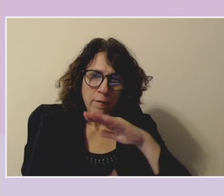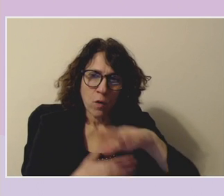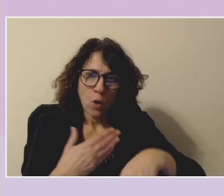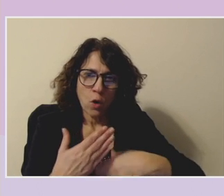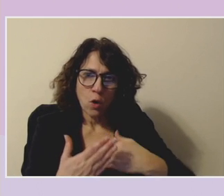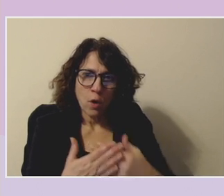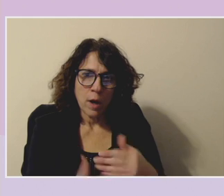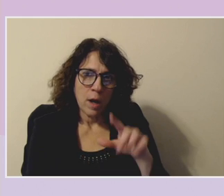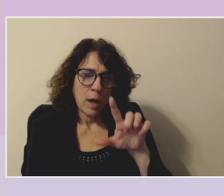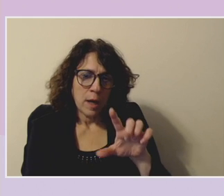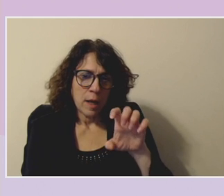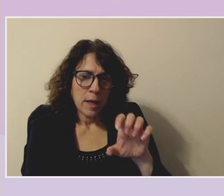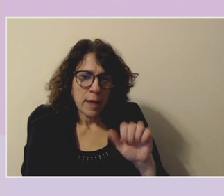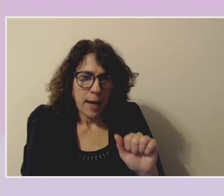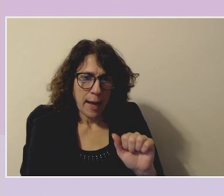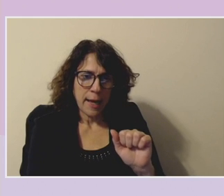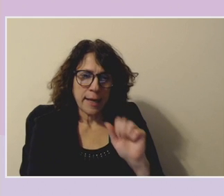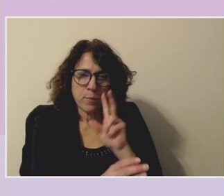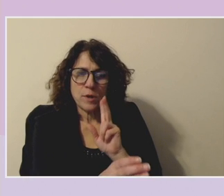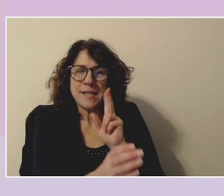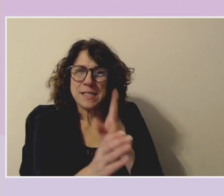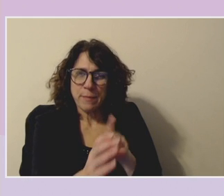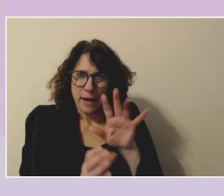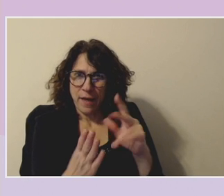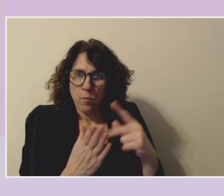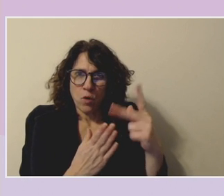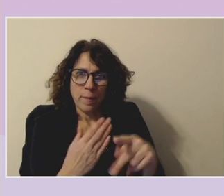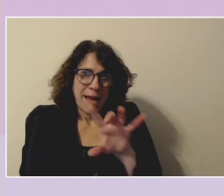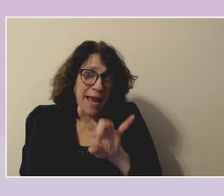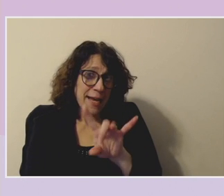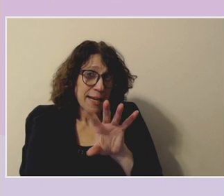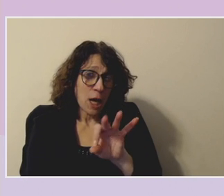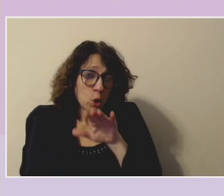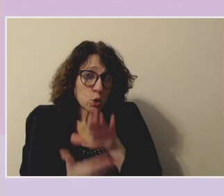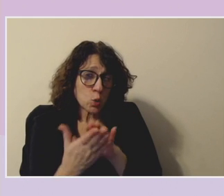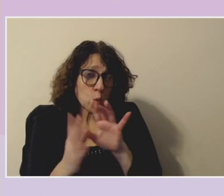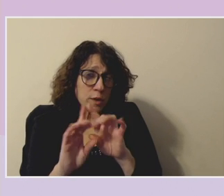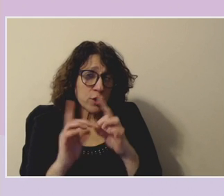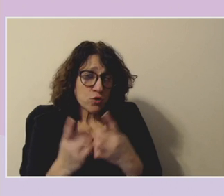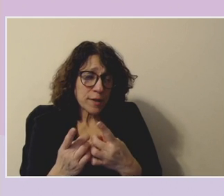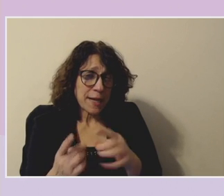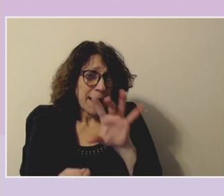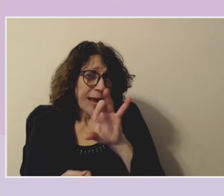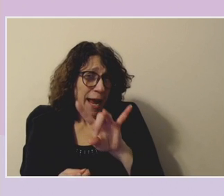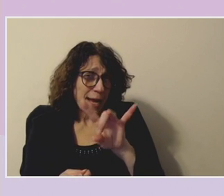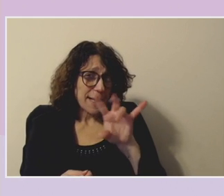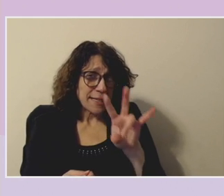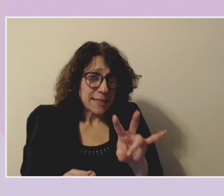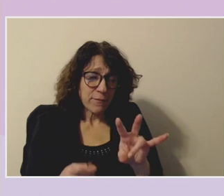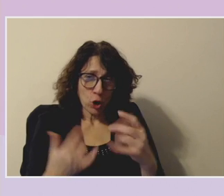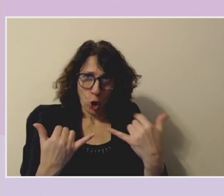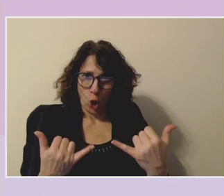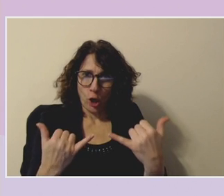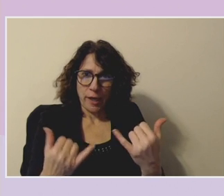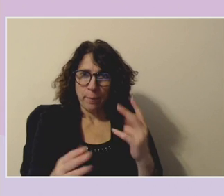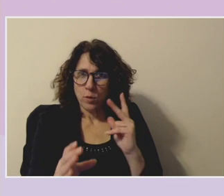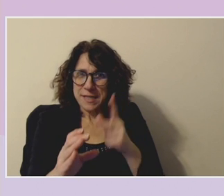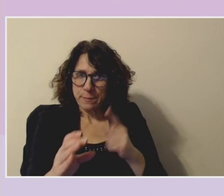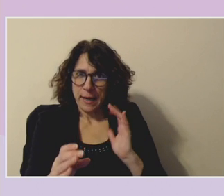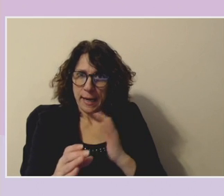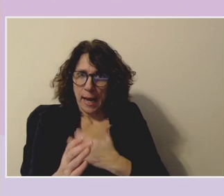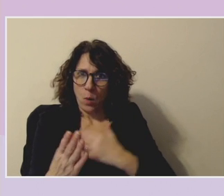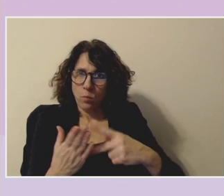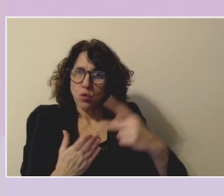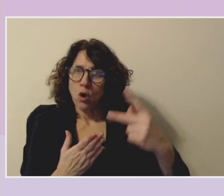that participate in the program. So there are 89 school districts, 87 of them currently participate in our program. And